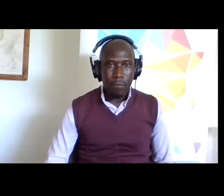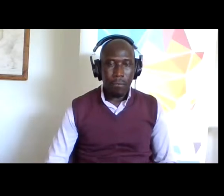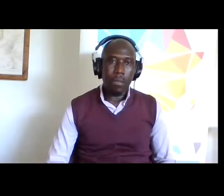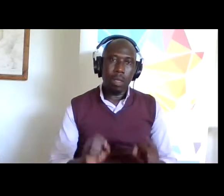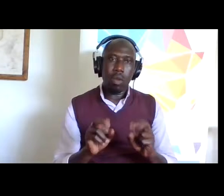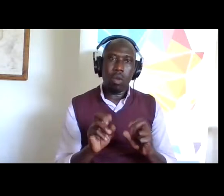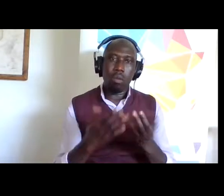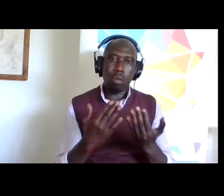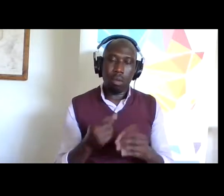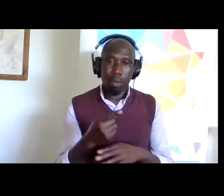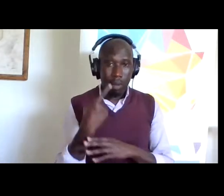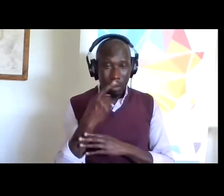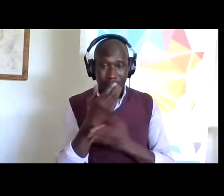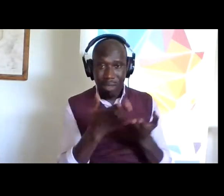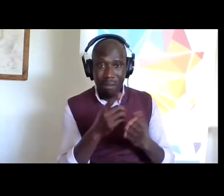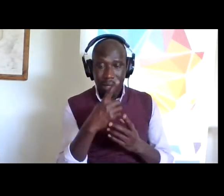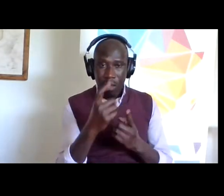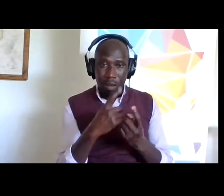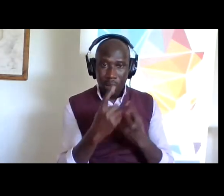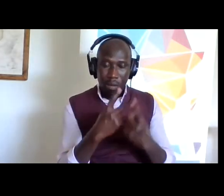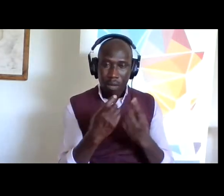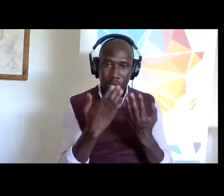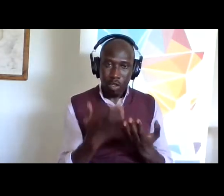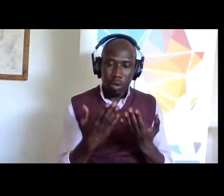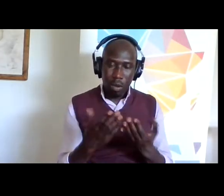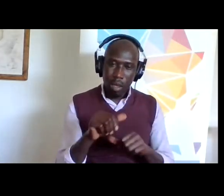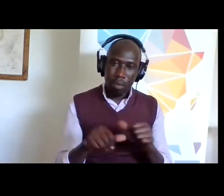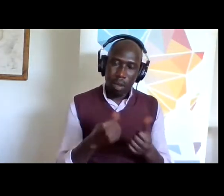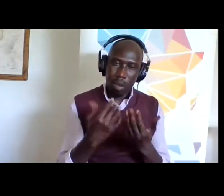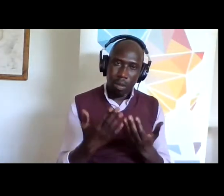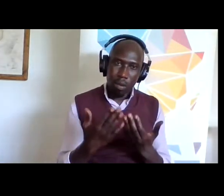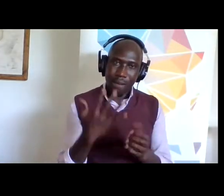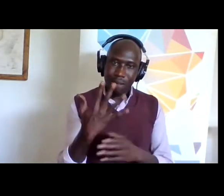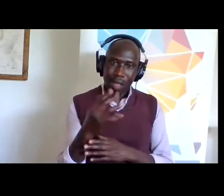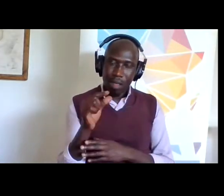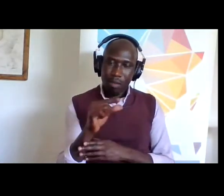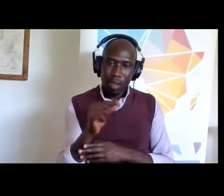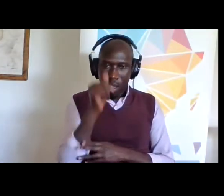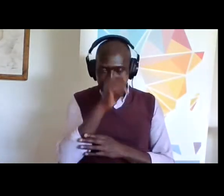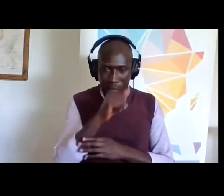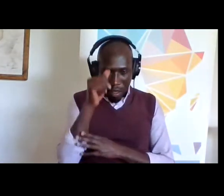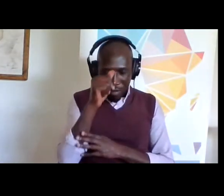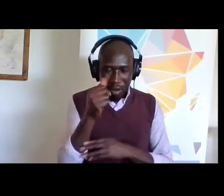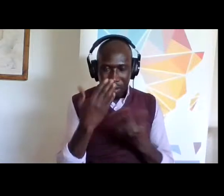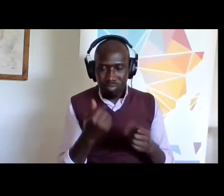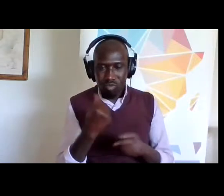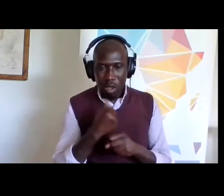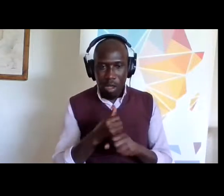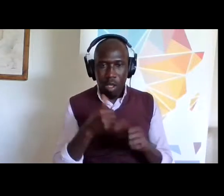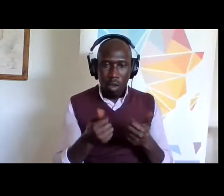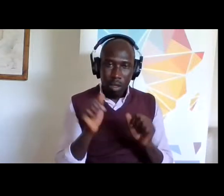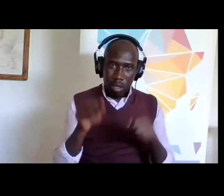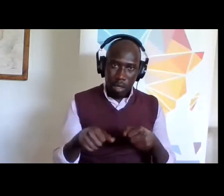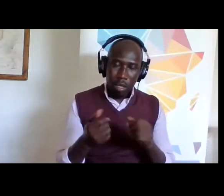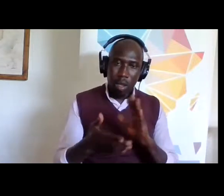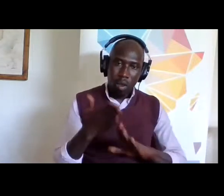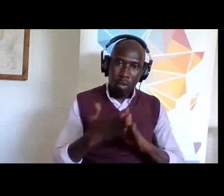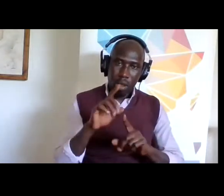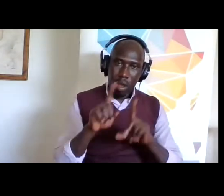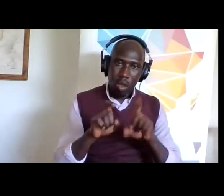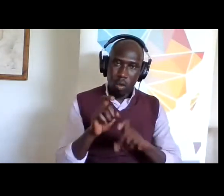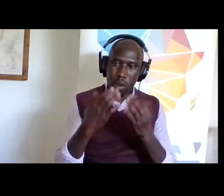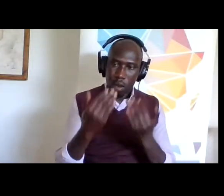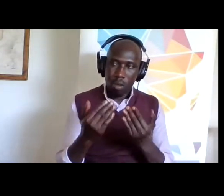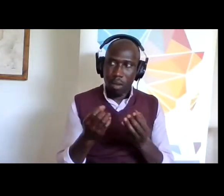Oh, great. Yeah, I see we have a question in the chat about if 5G in Africa is gaining momentum. Yeah, that's a great question. So